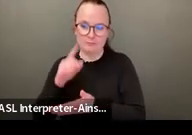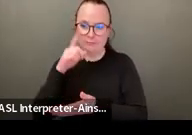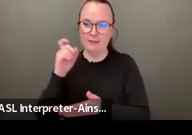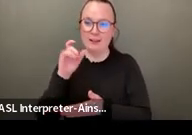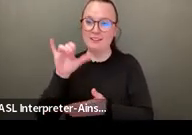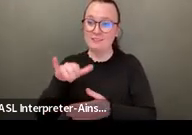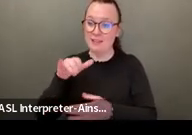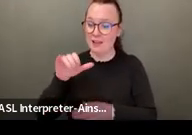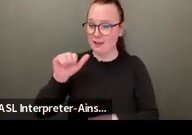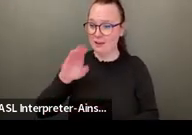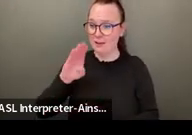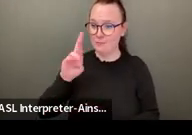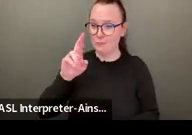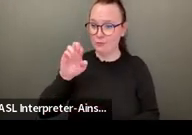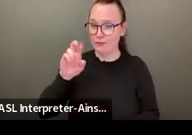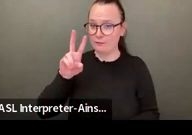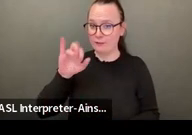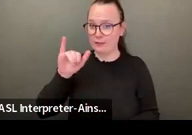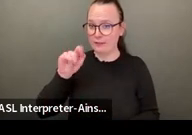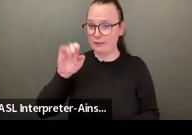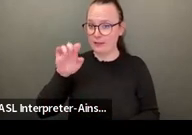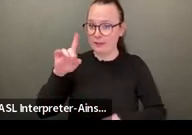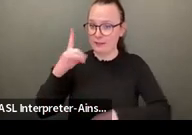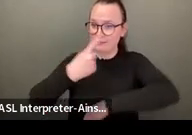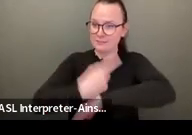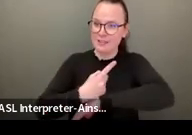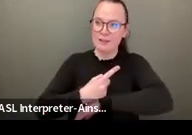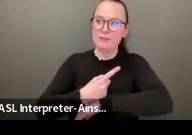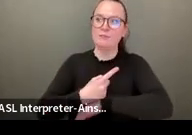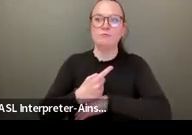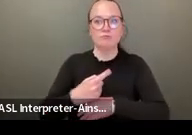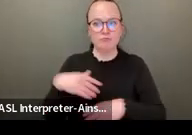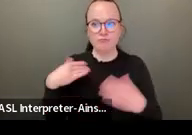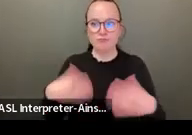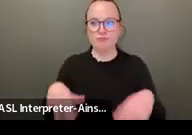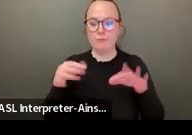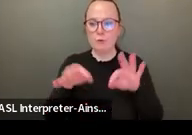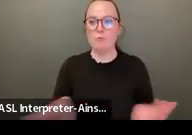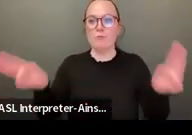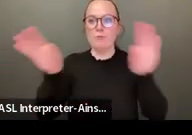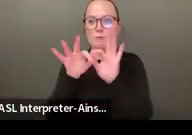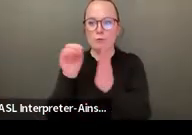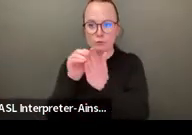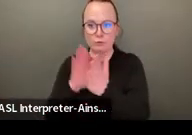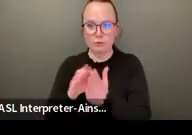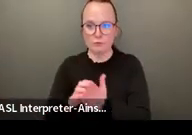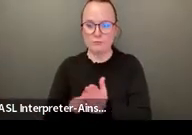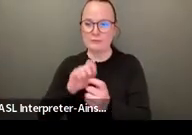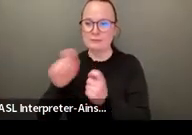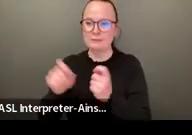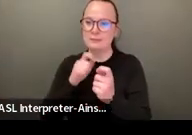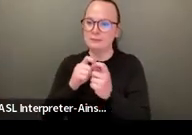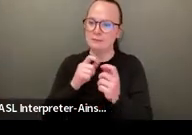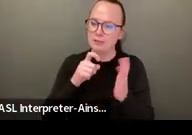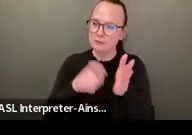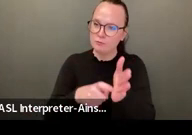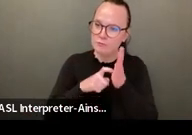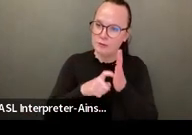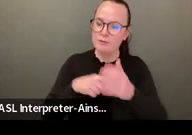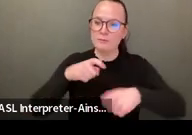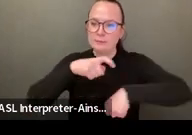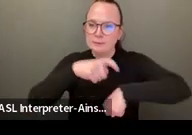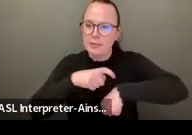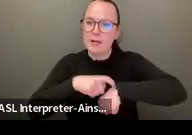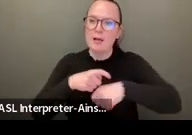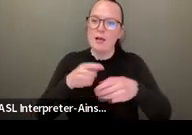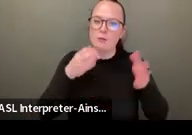is all about documentation. There are certain steps that need to be followed and timelines that need to be followed.